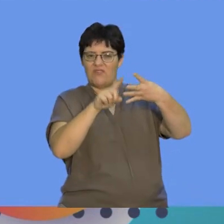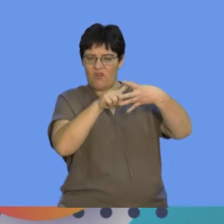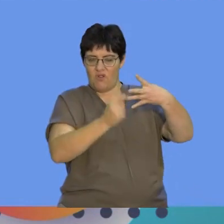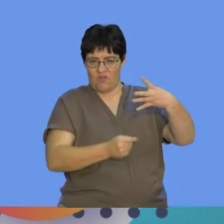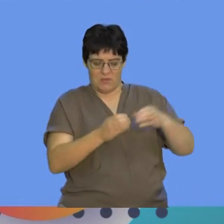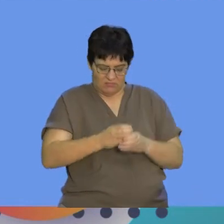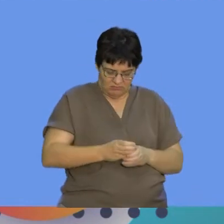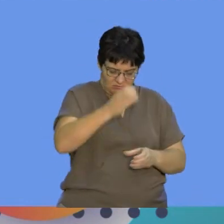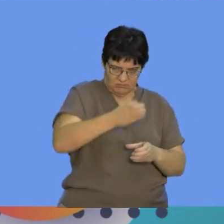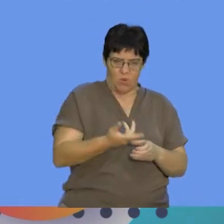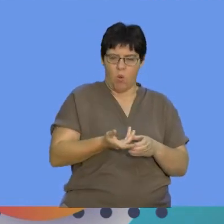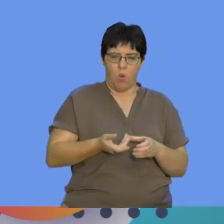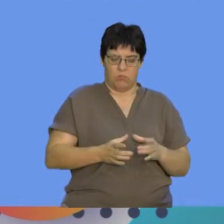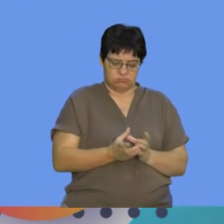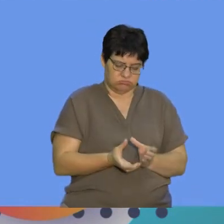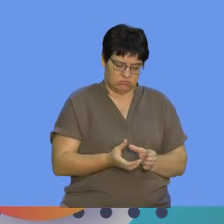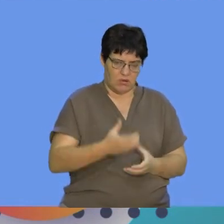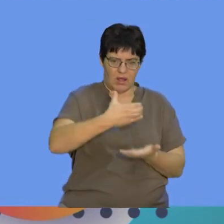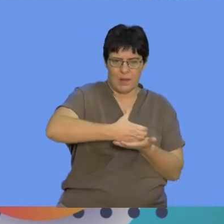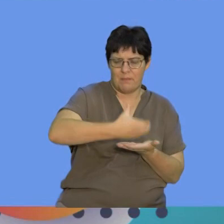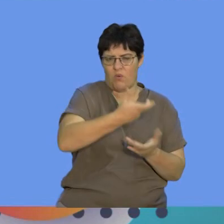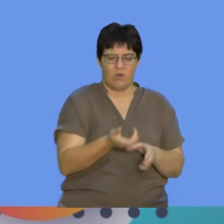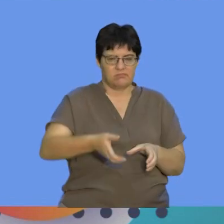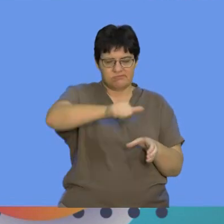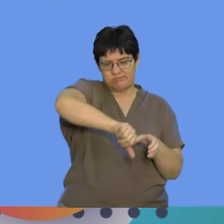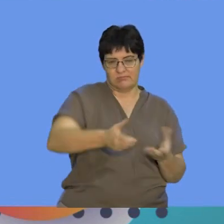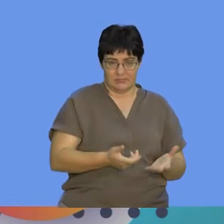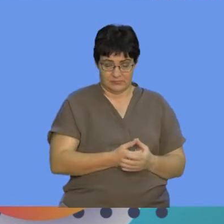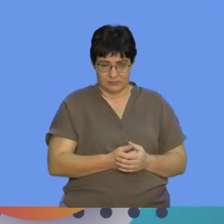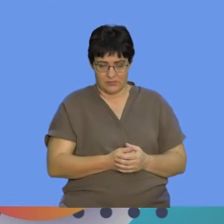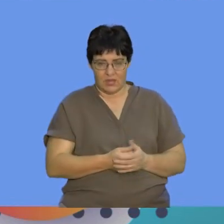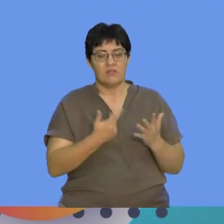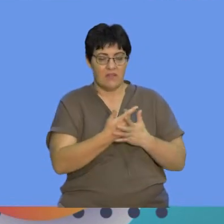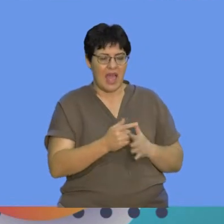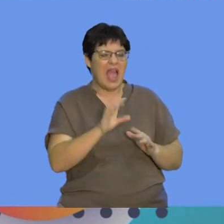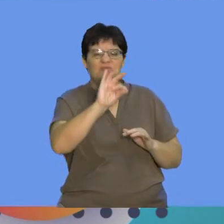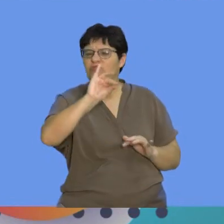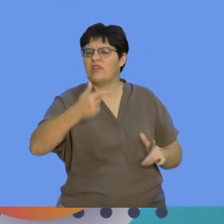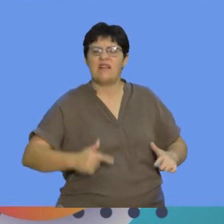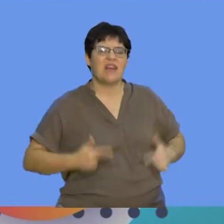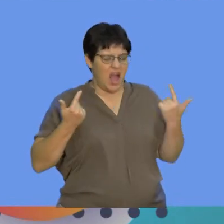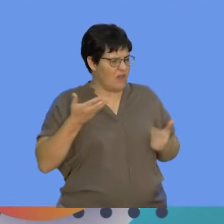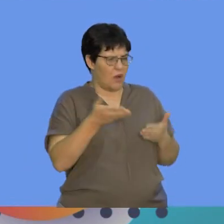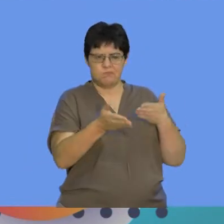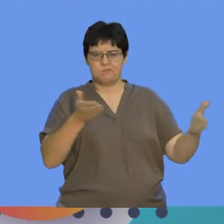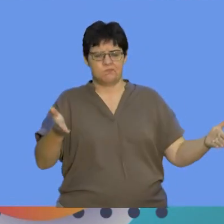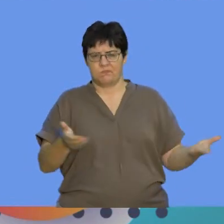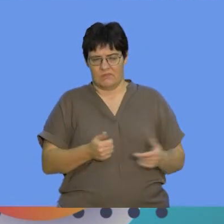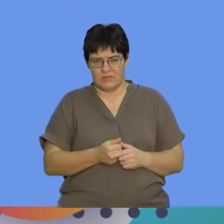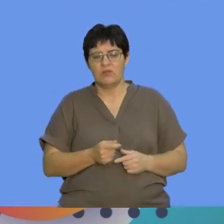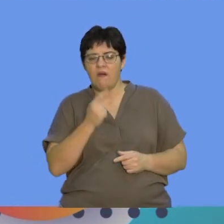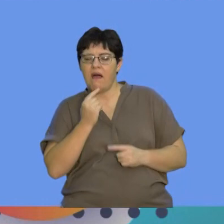it could be anything. And ideally, there are real life or everyday life examples that we'll use to try and